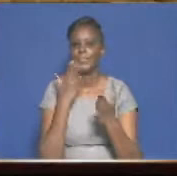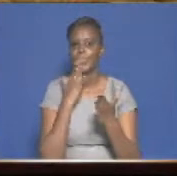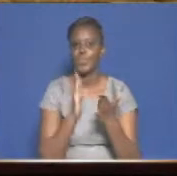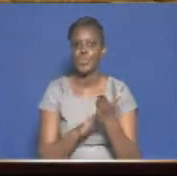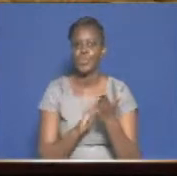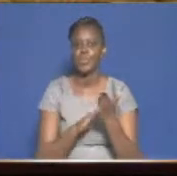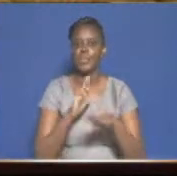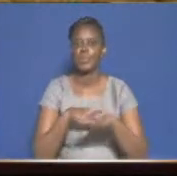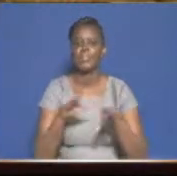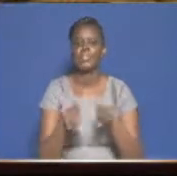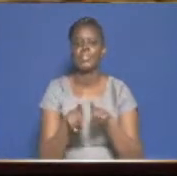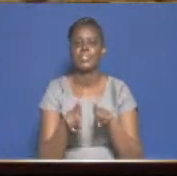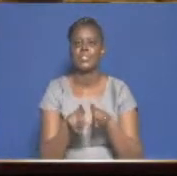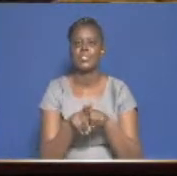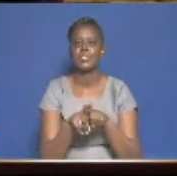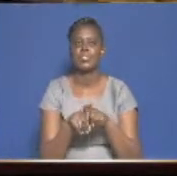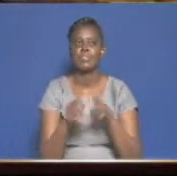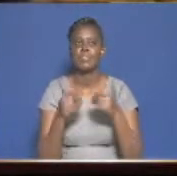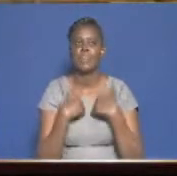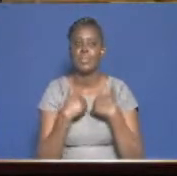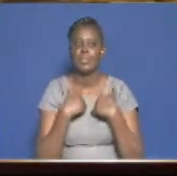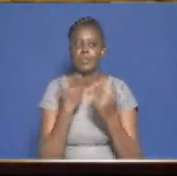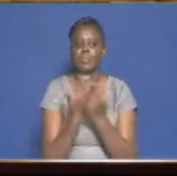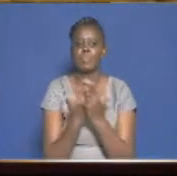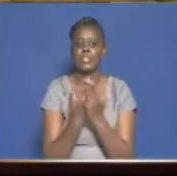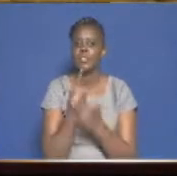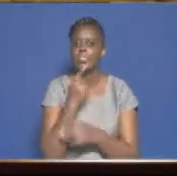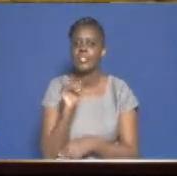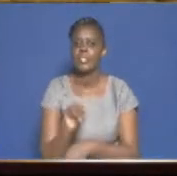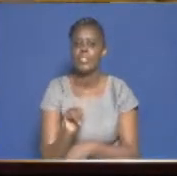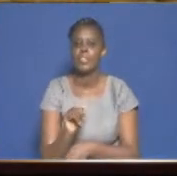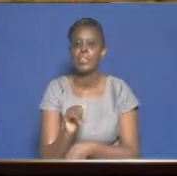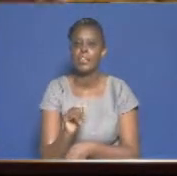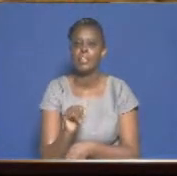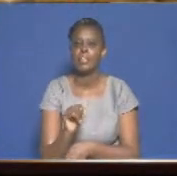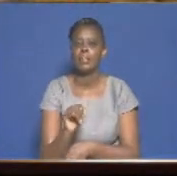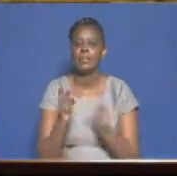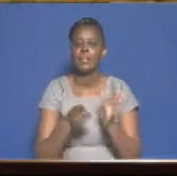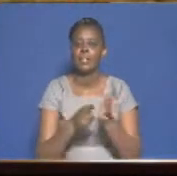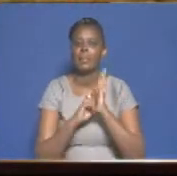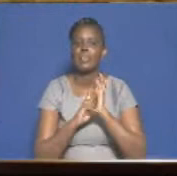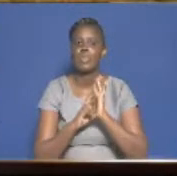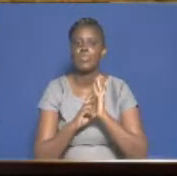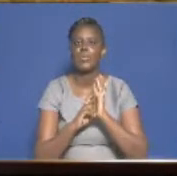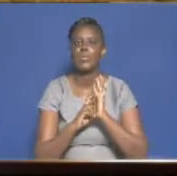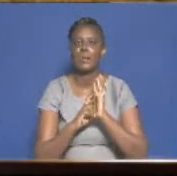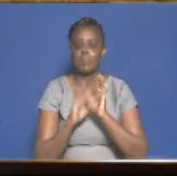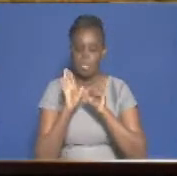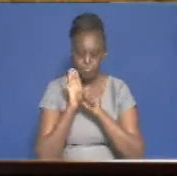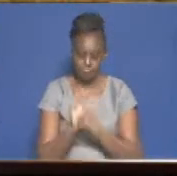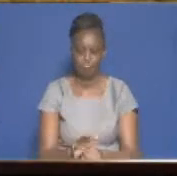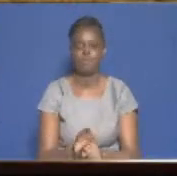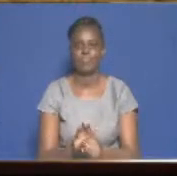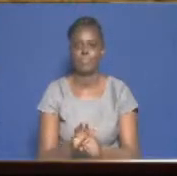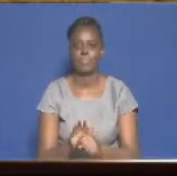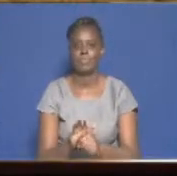this, to know that you've had the petition says that this requirement is discriminatory.